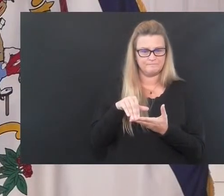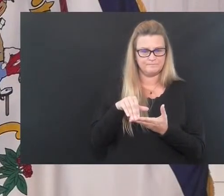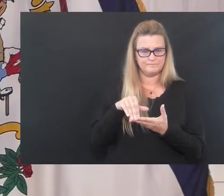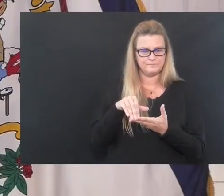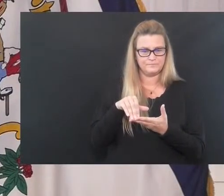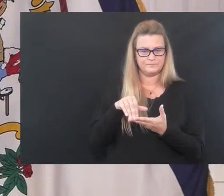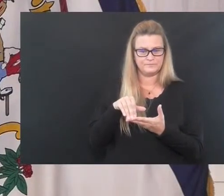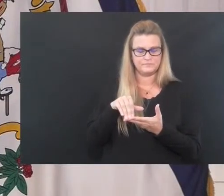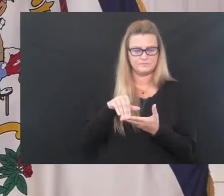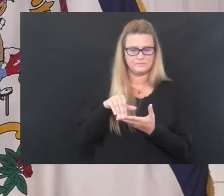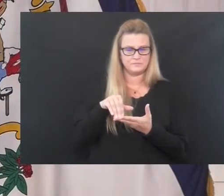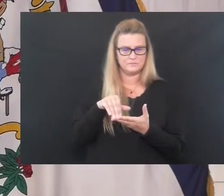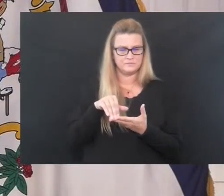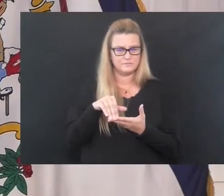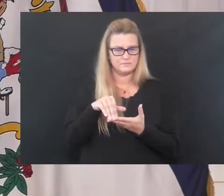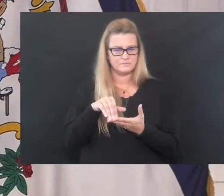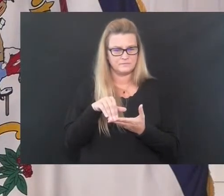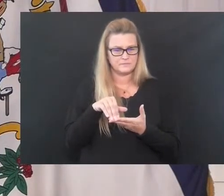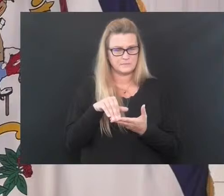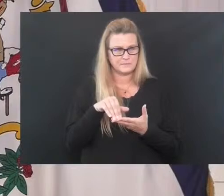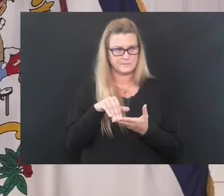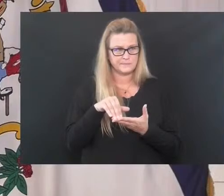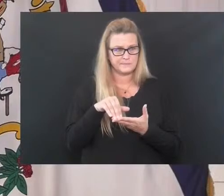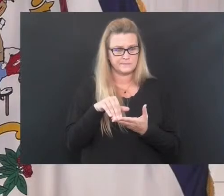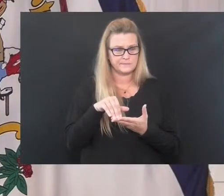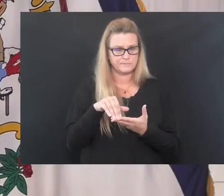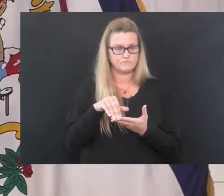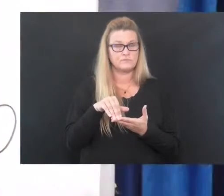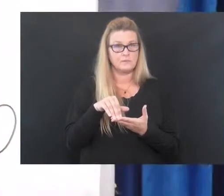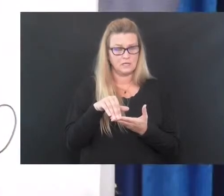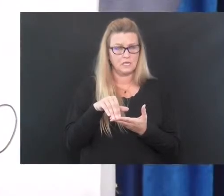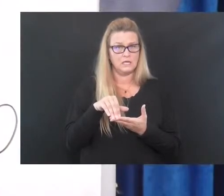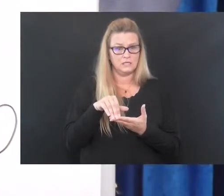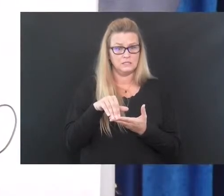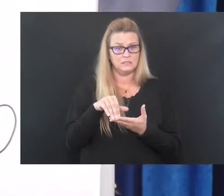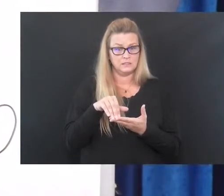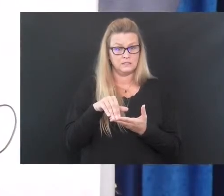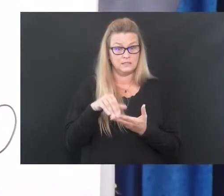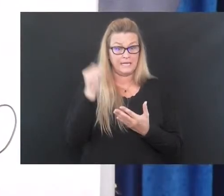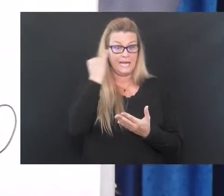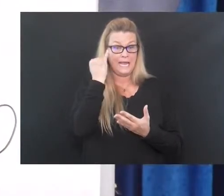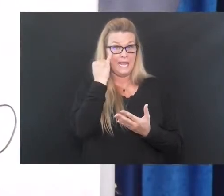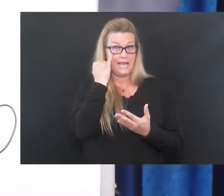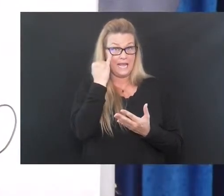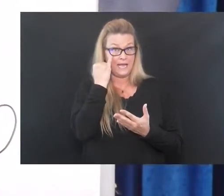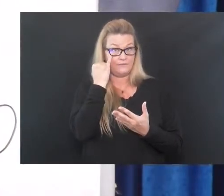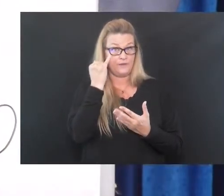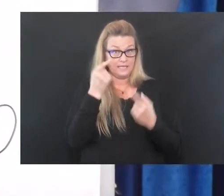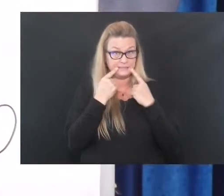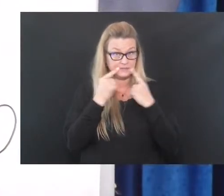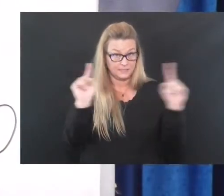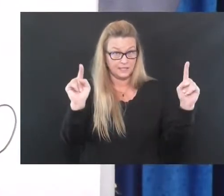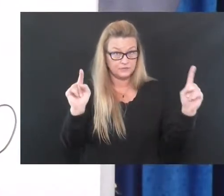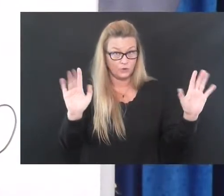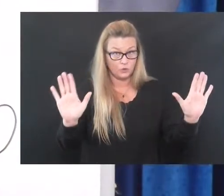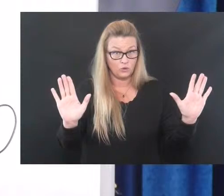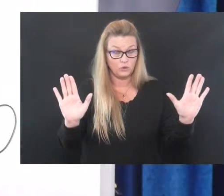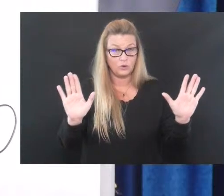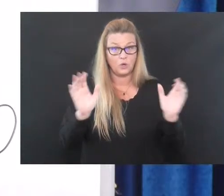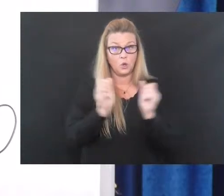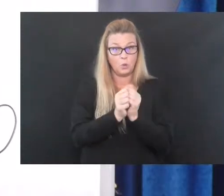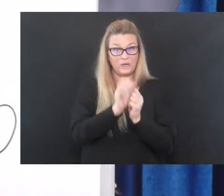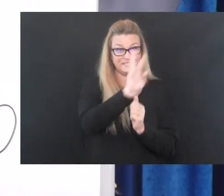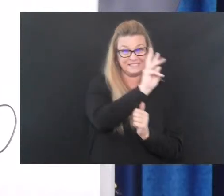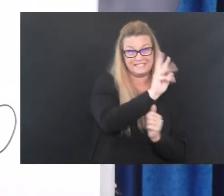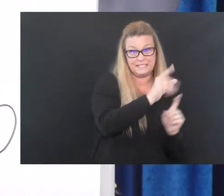vaccinated. Now, if we're able to be as successful as I'm talking about with the 16